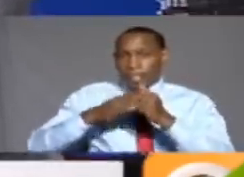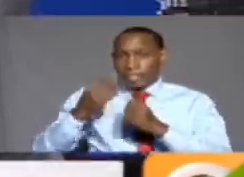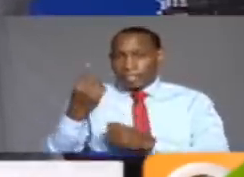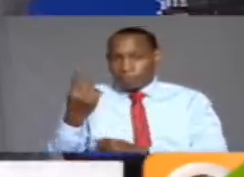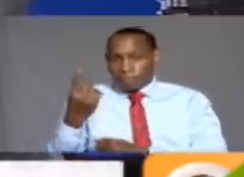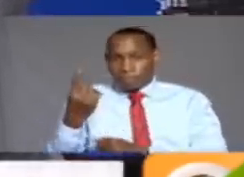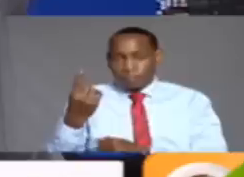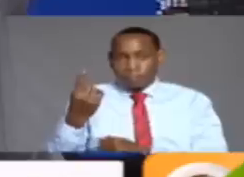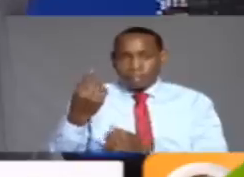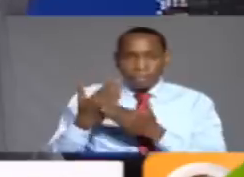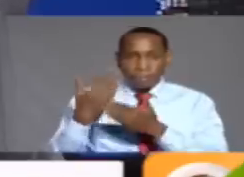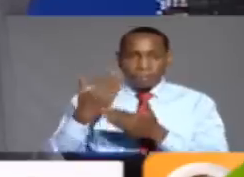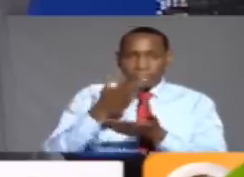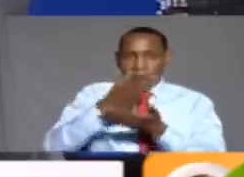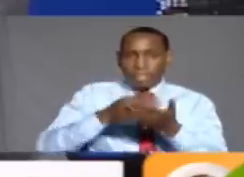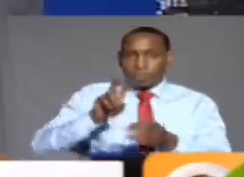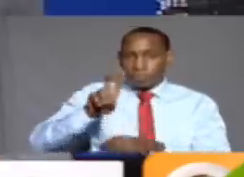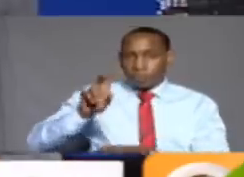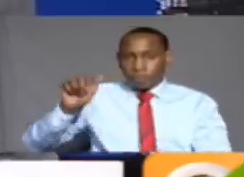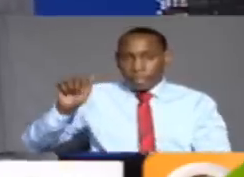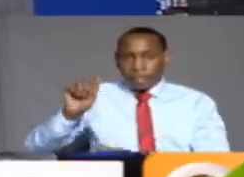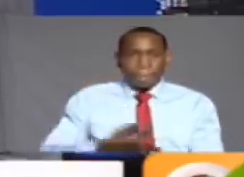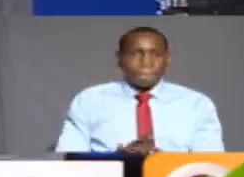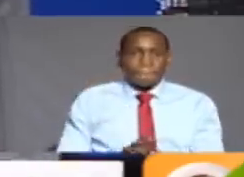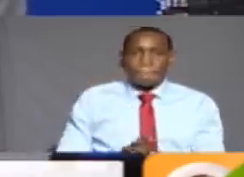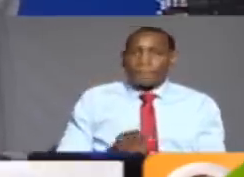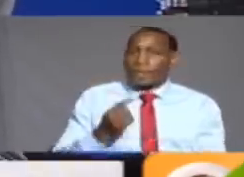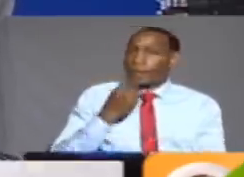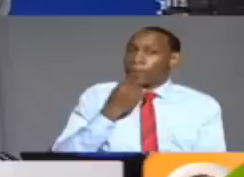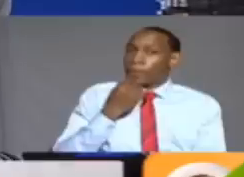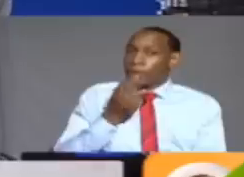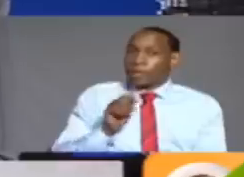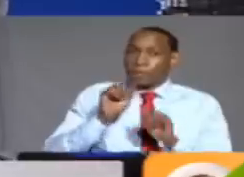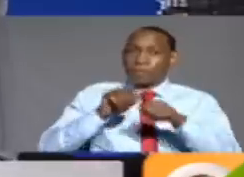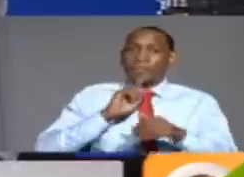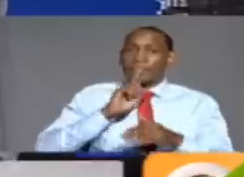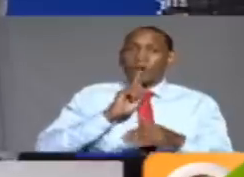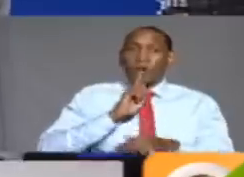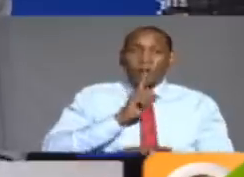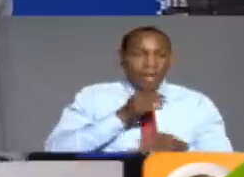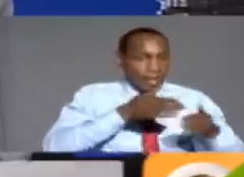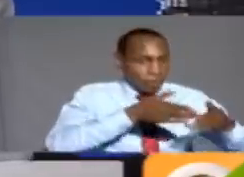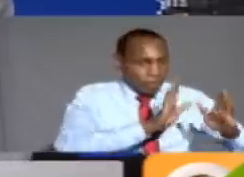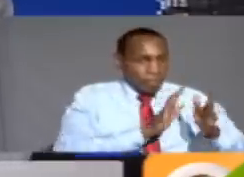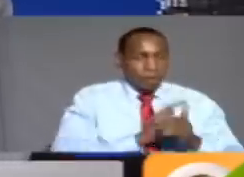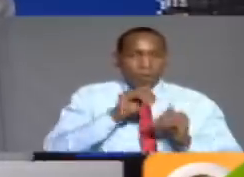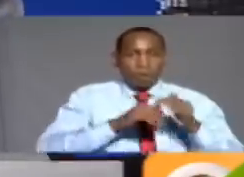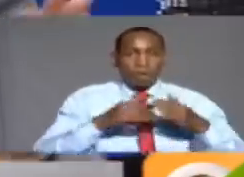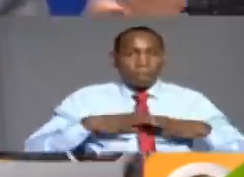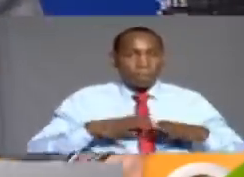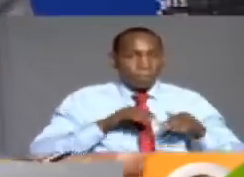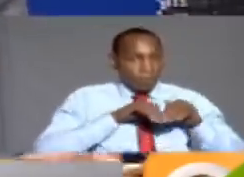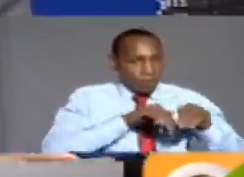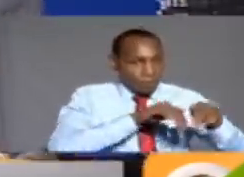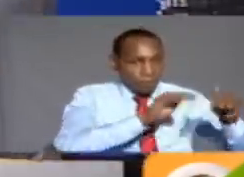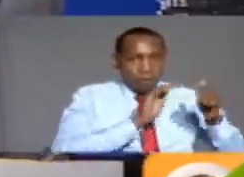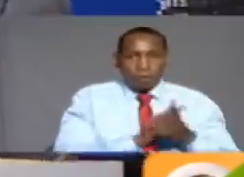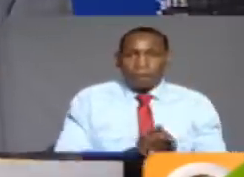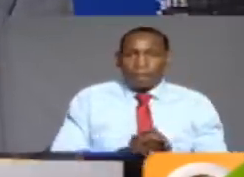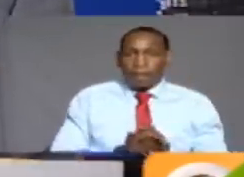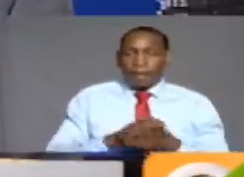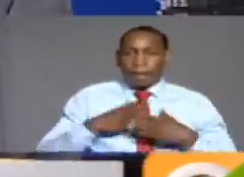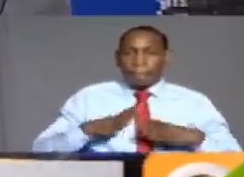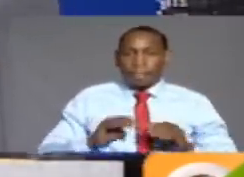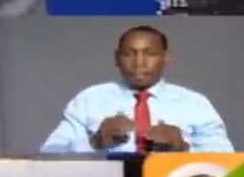the Section 2A, Moi could have said, twende upande hu, na kila mtu afuate. Instead, he took people